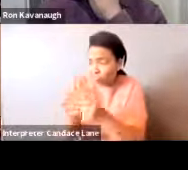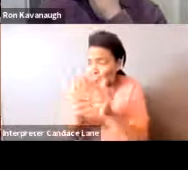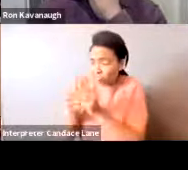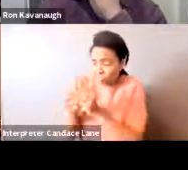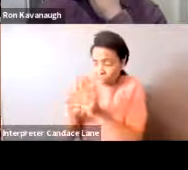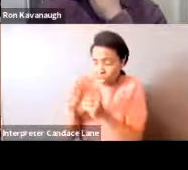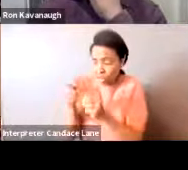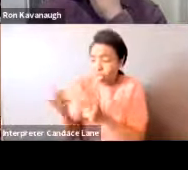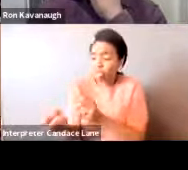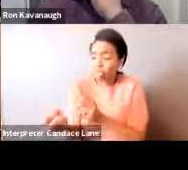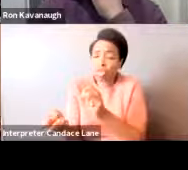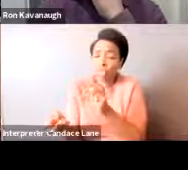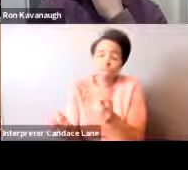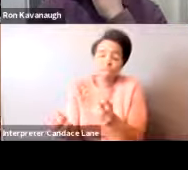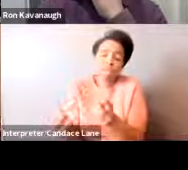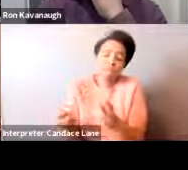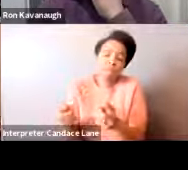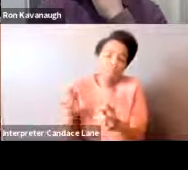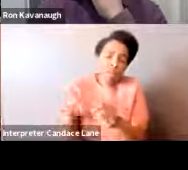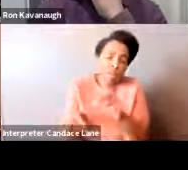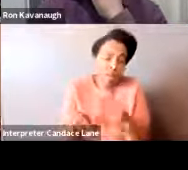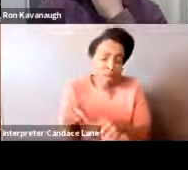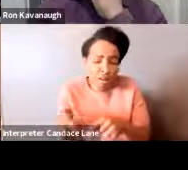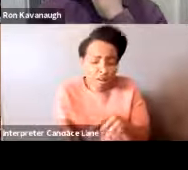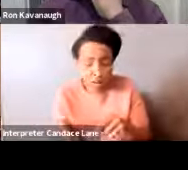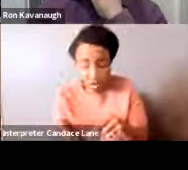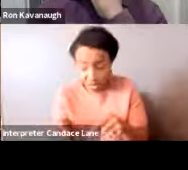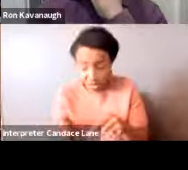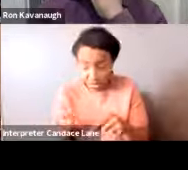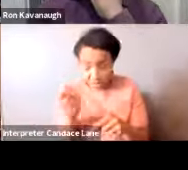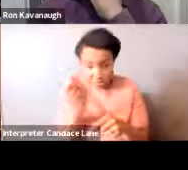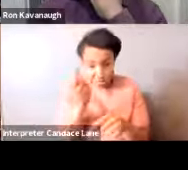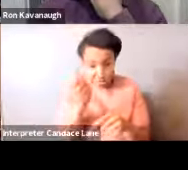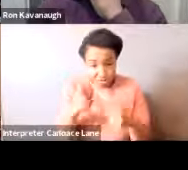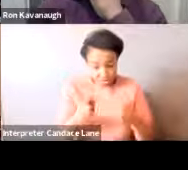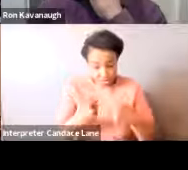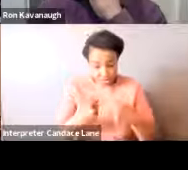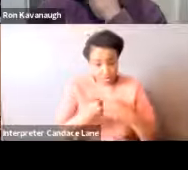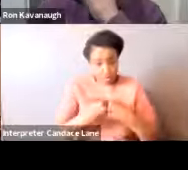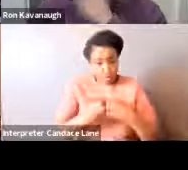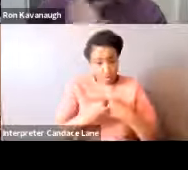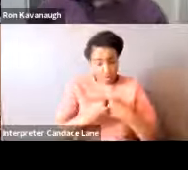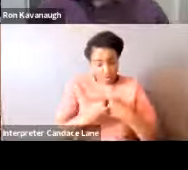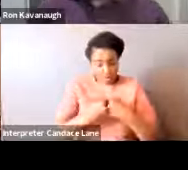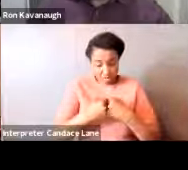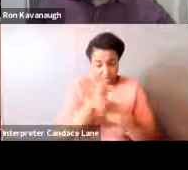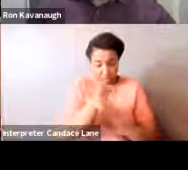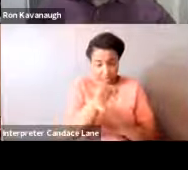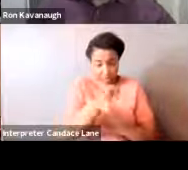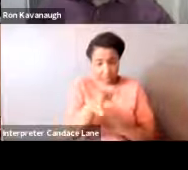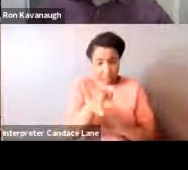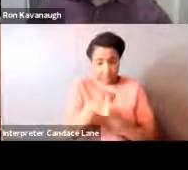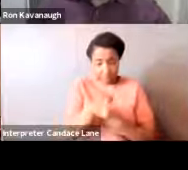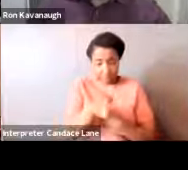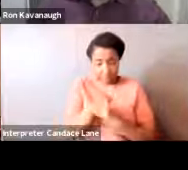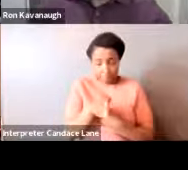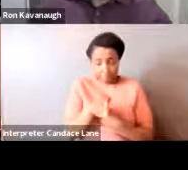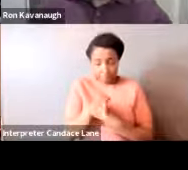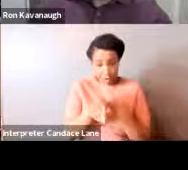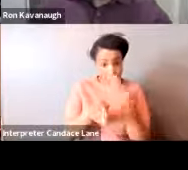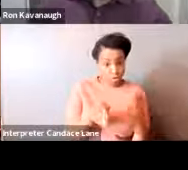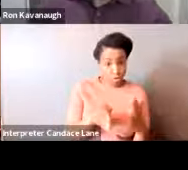bodies. The border between good and evil can be porous, or hard as